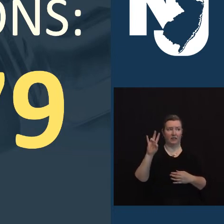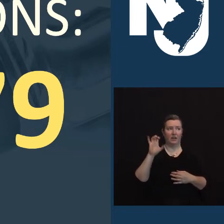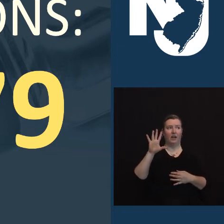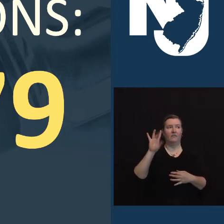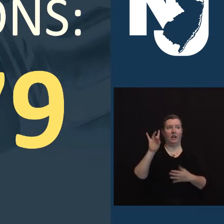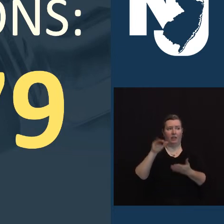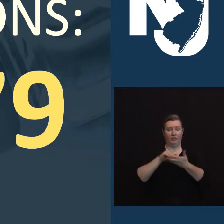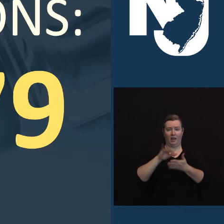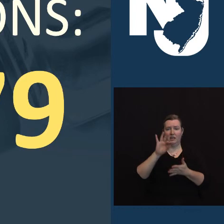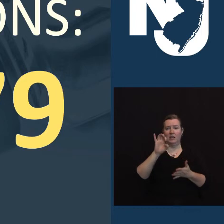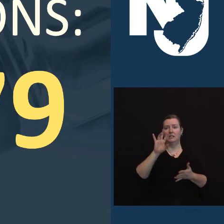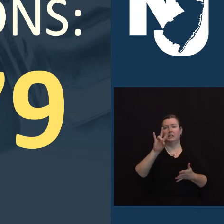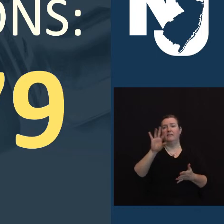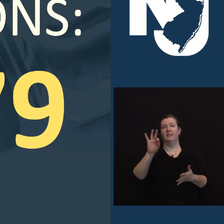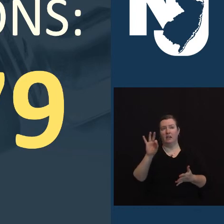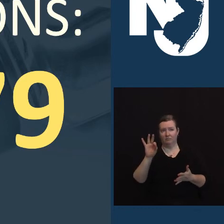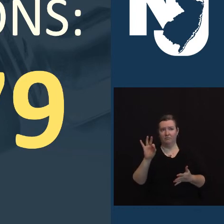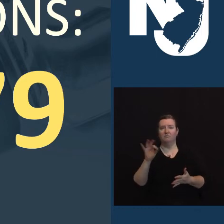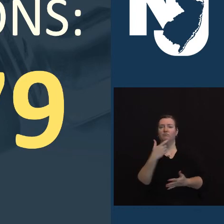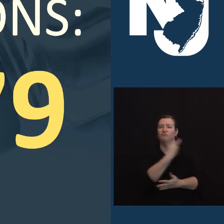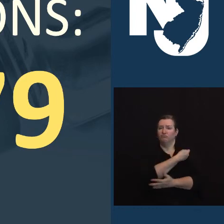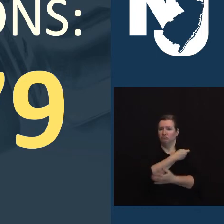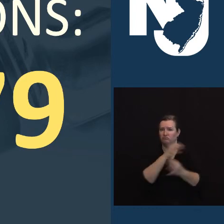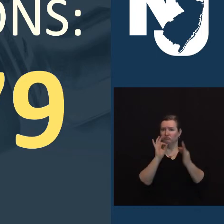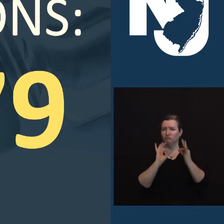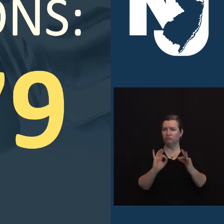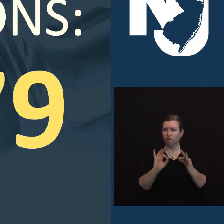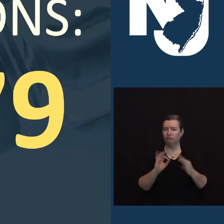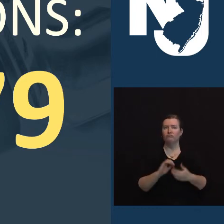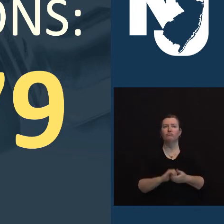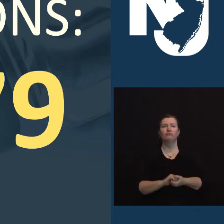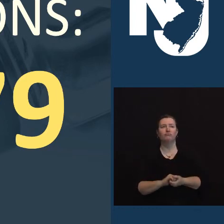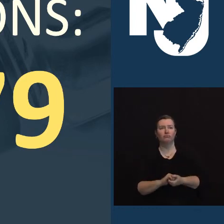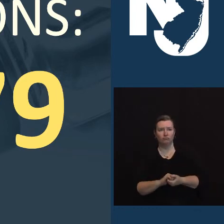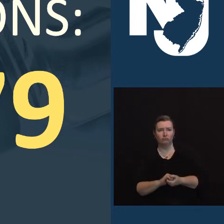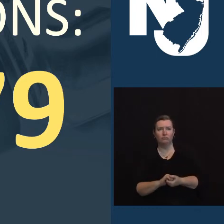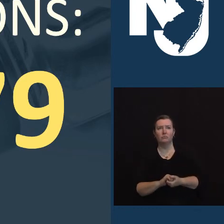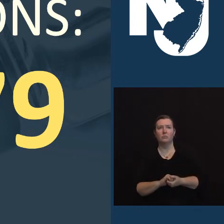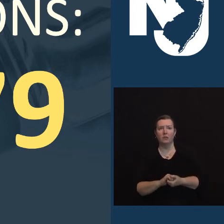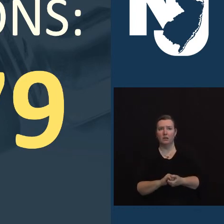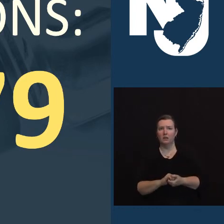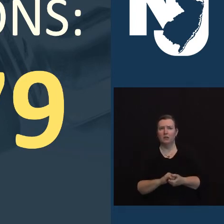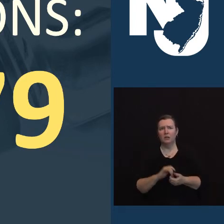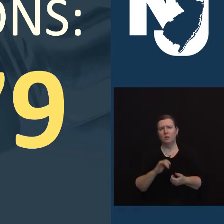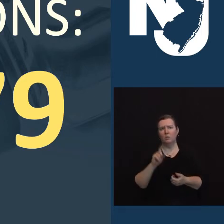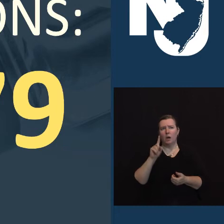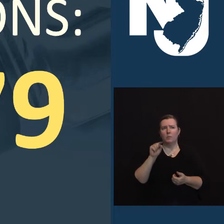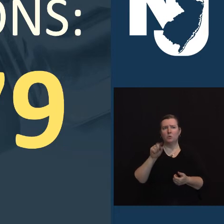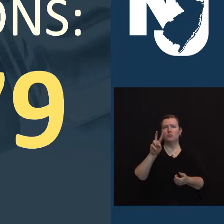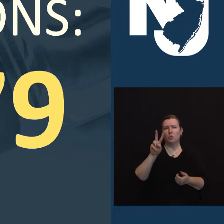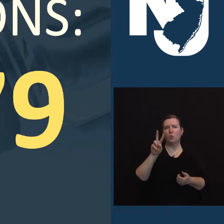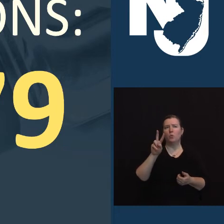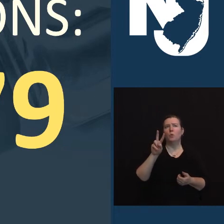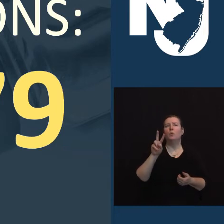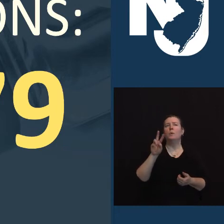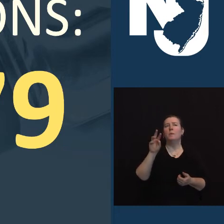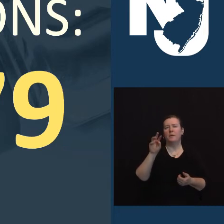1,758,979 vaccines administered. That's doses administered. It's about 1.2 million first doses and